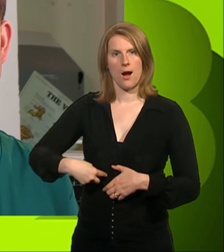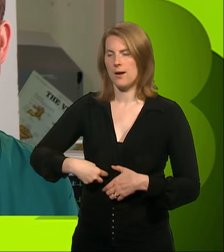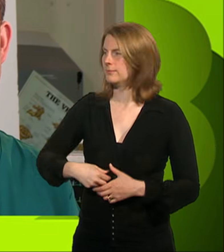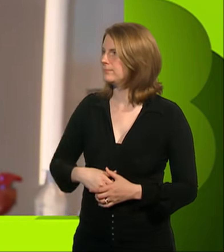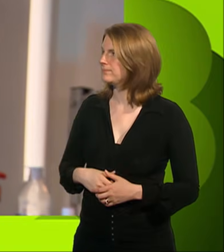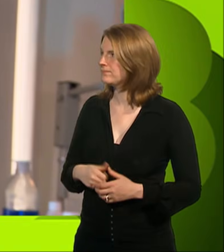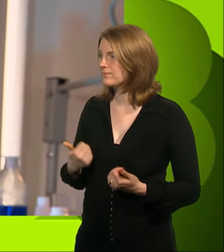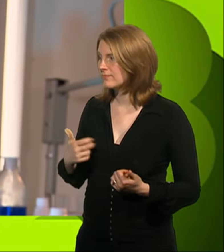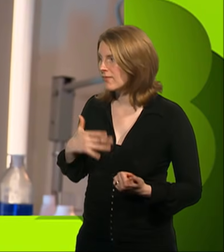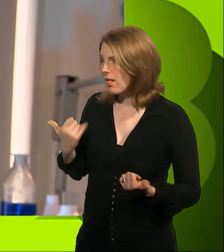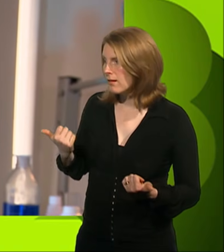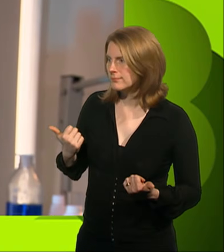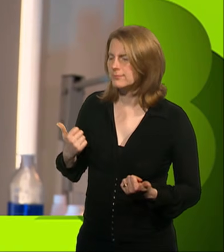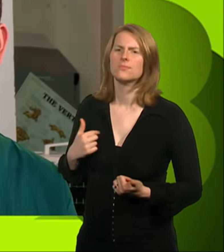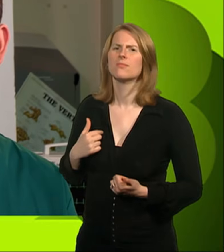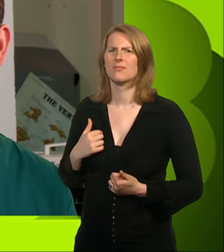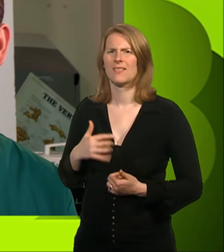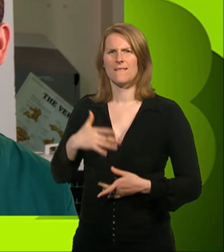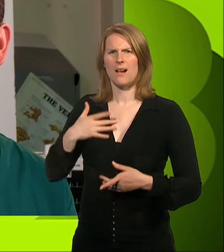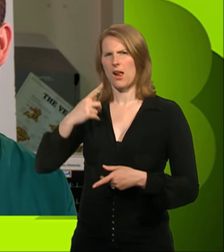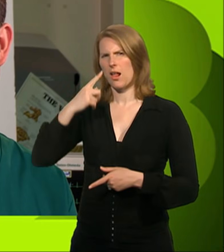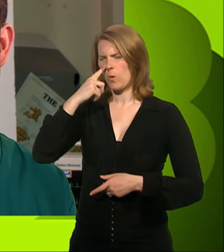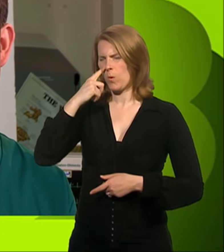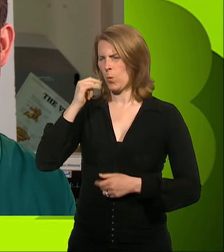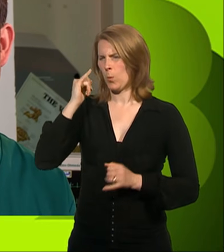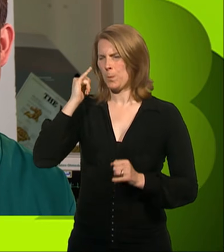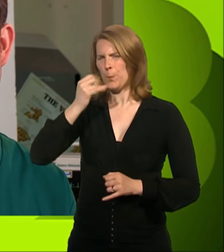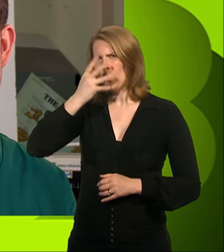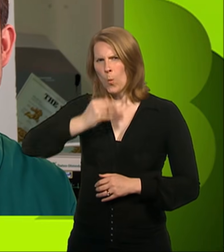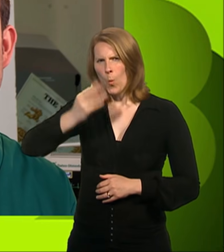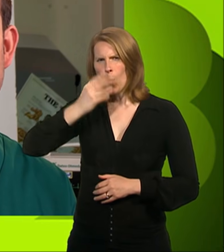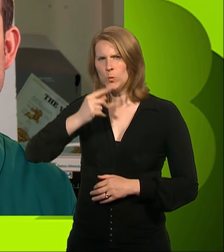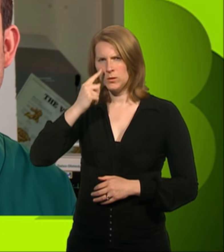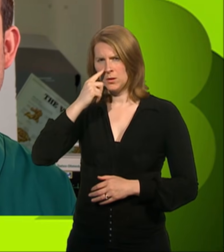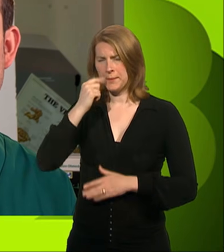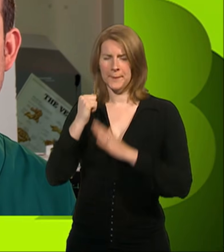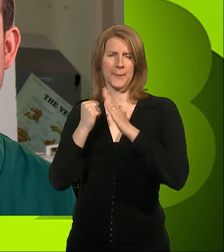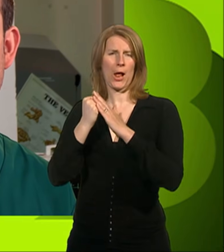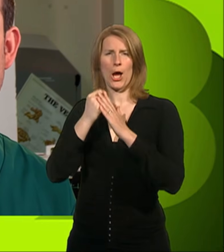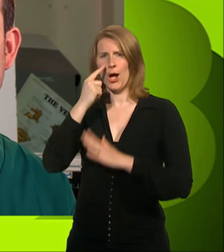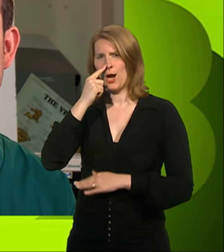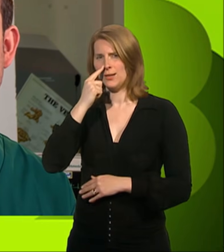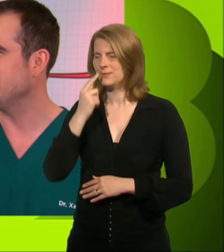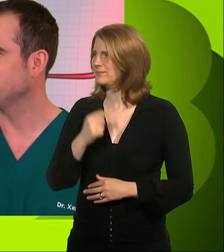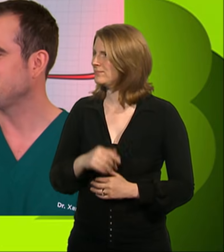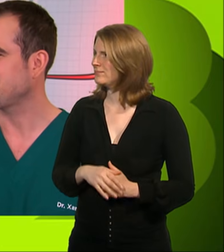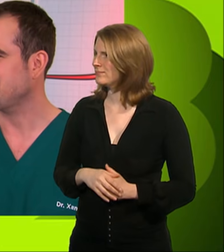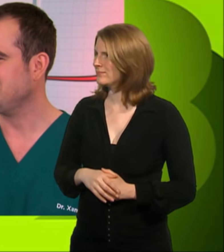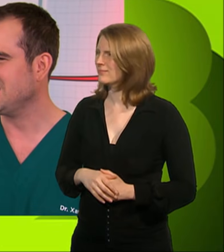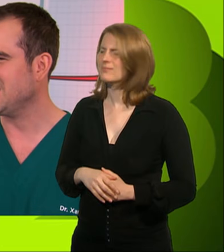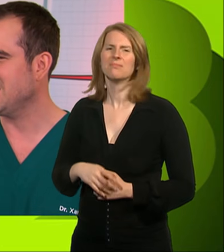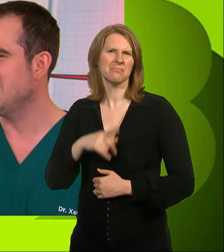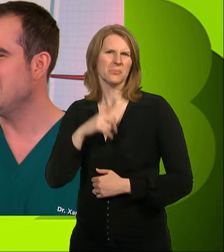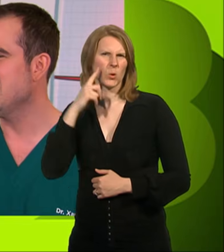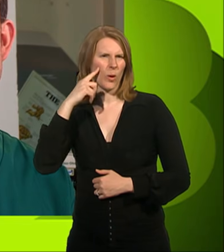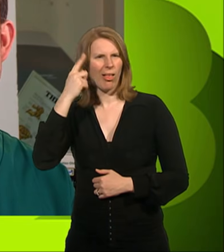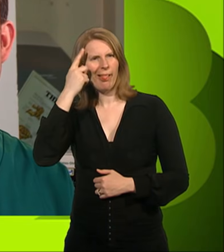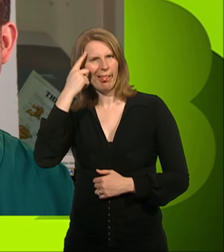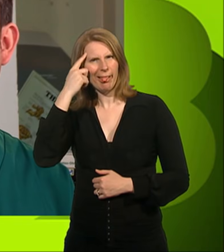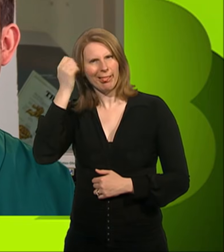How are you feeling? It's like they're having a very bad cold, because obviously one nostril is literally completely blocked. And you look